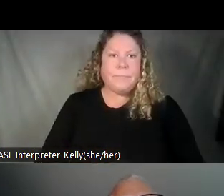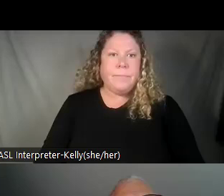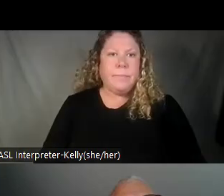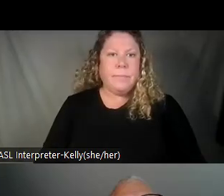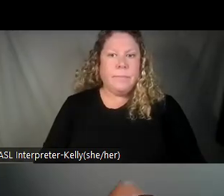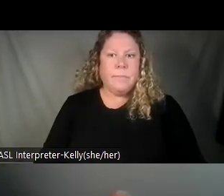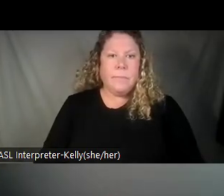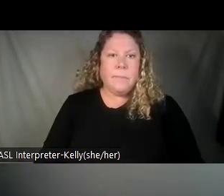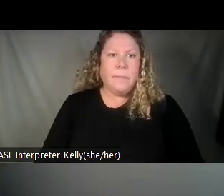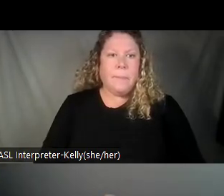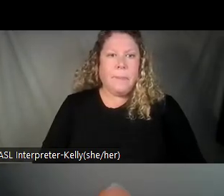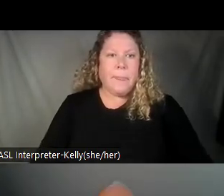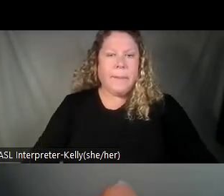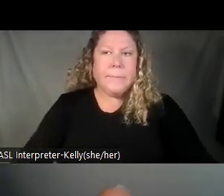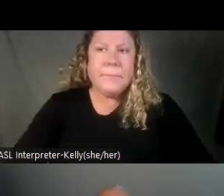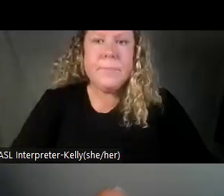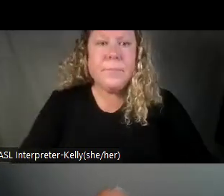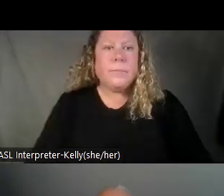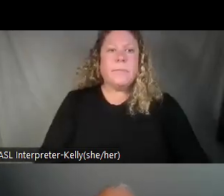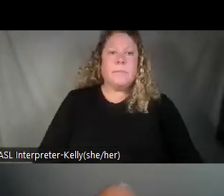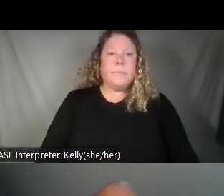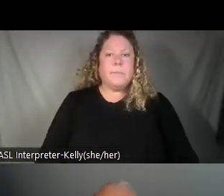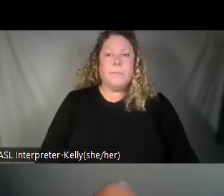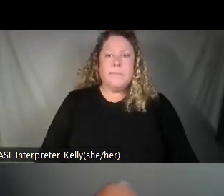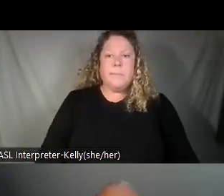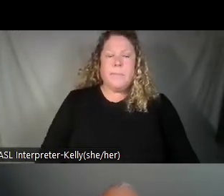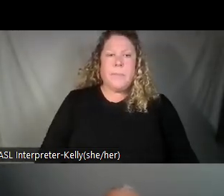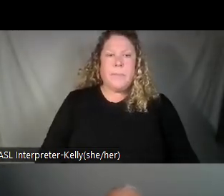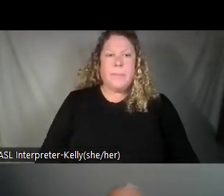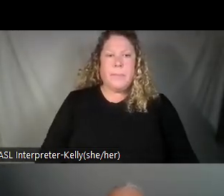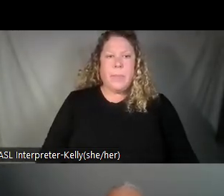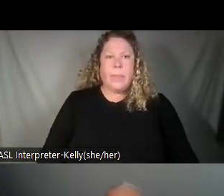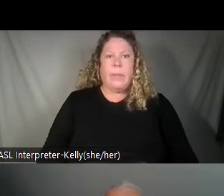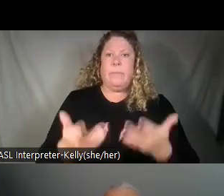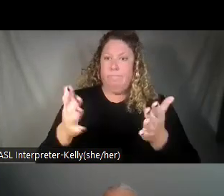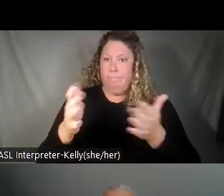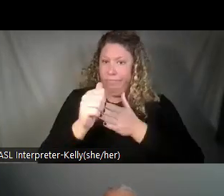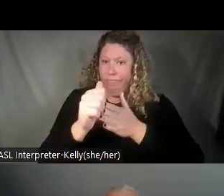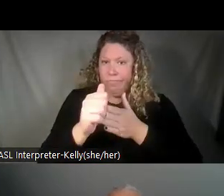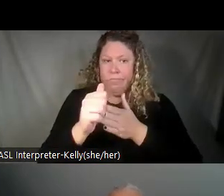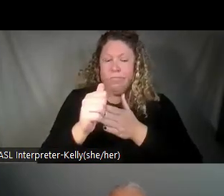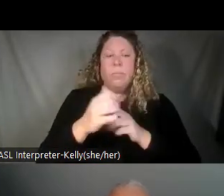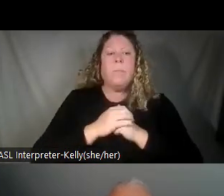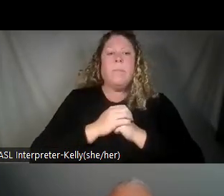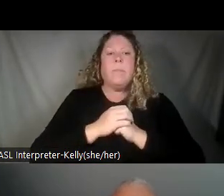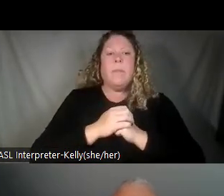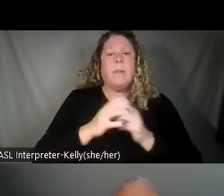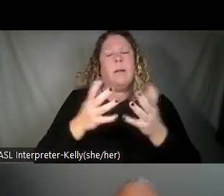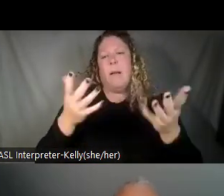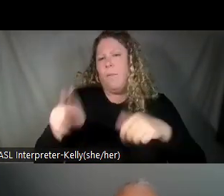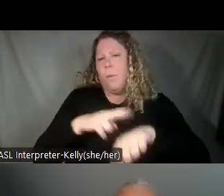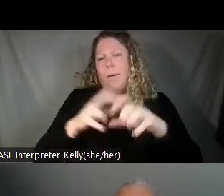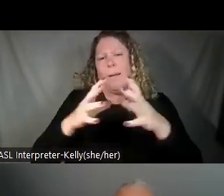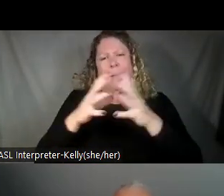So there we go. Leadership. There's a huge body of knowledge about learning in